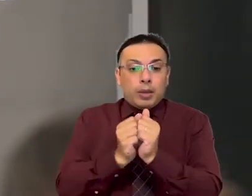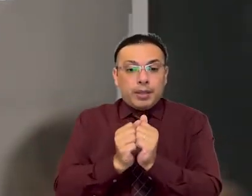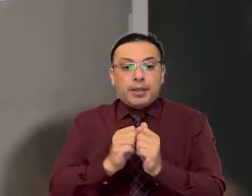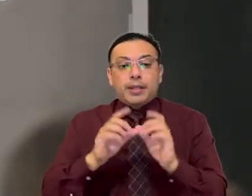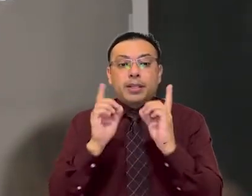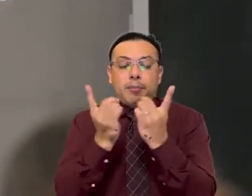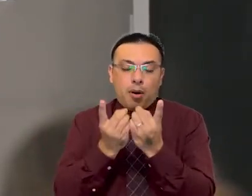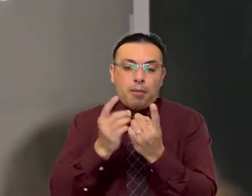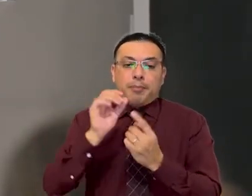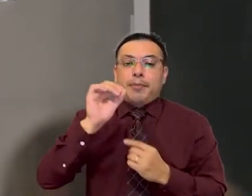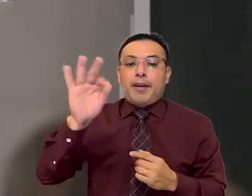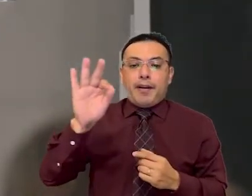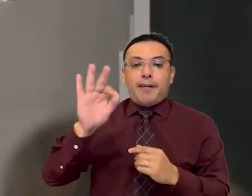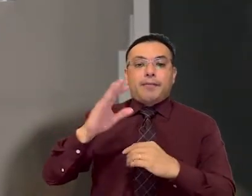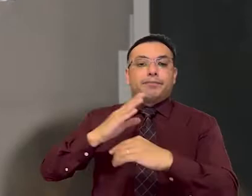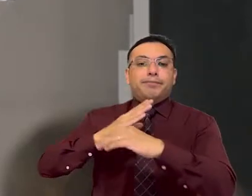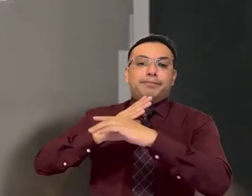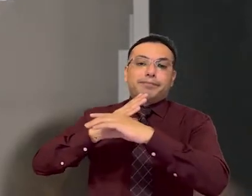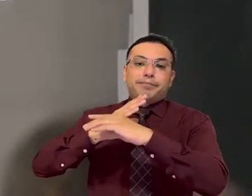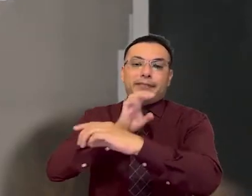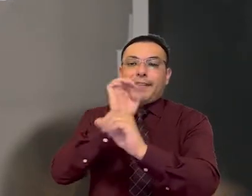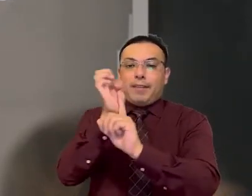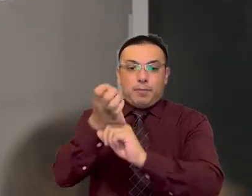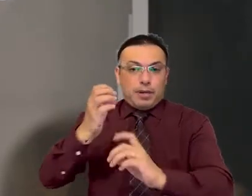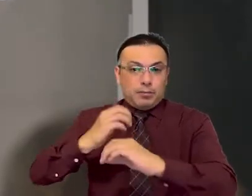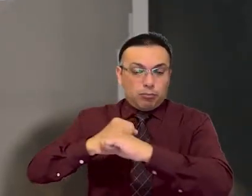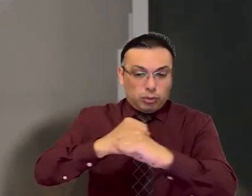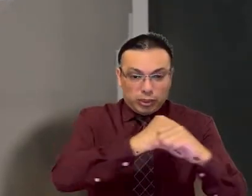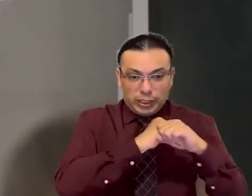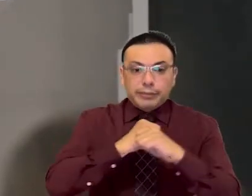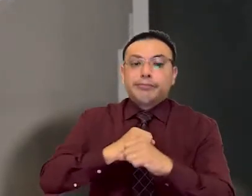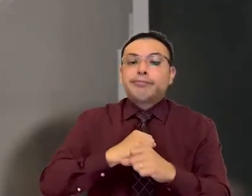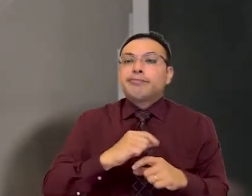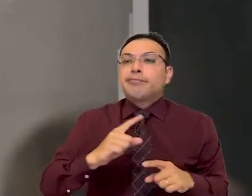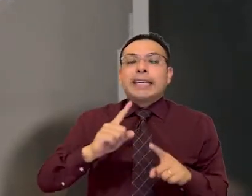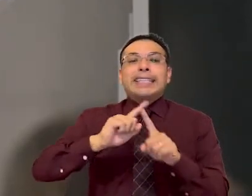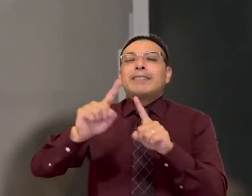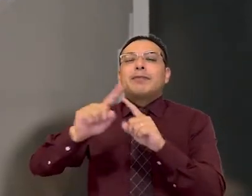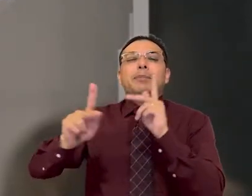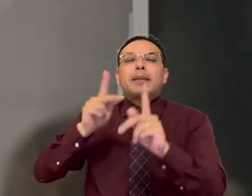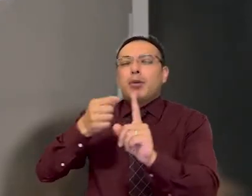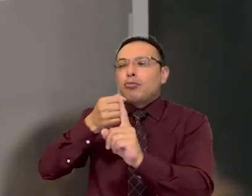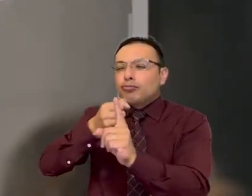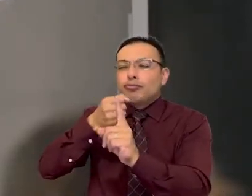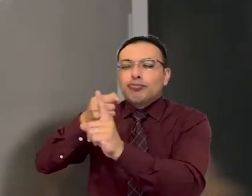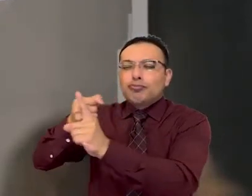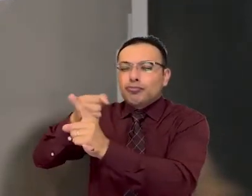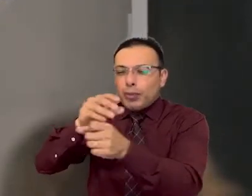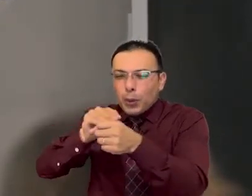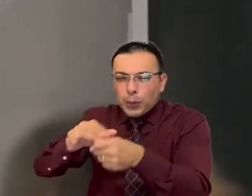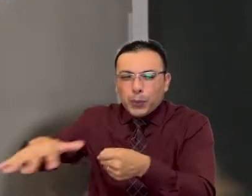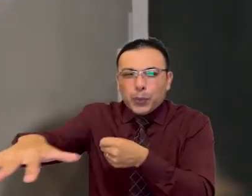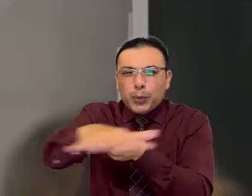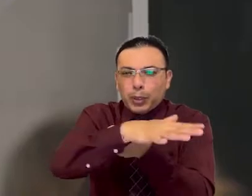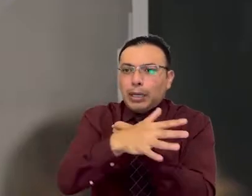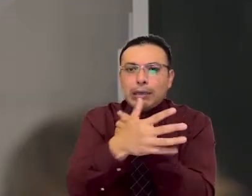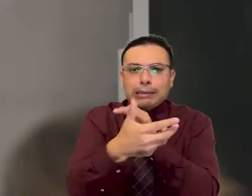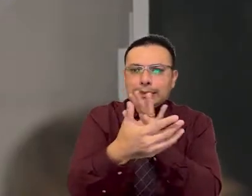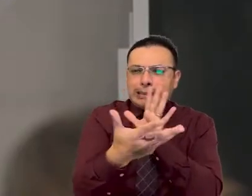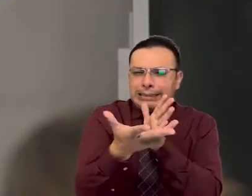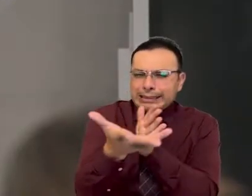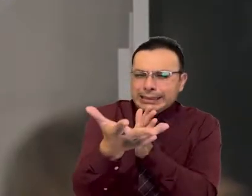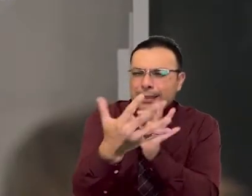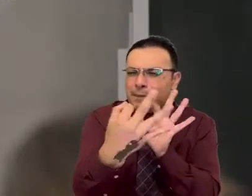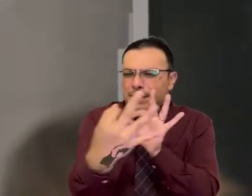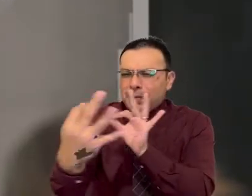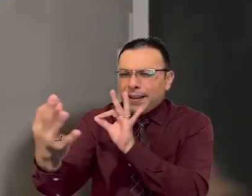Nature Conservancy, and other stakeholders. We're very interested in having this open dialogue, talking to them in detail about our plans and the